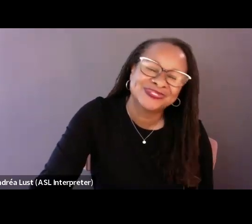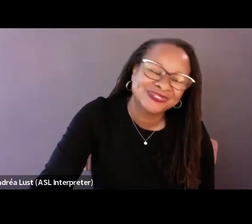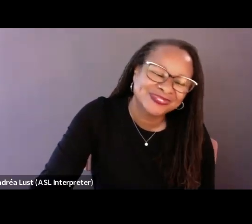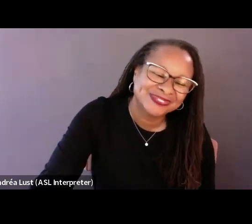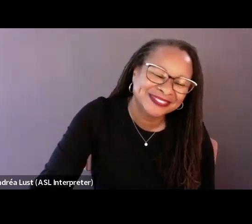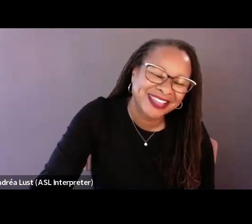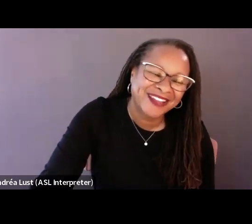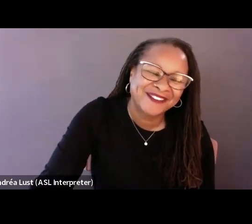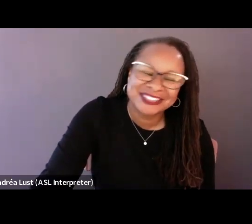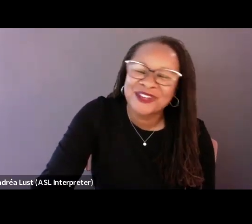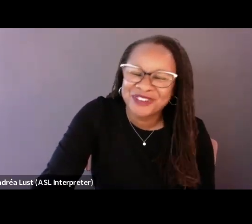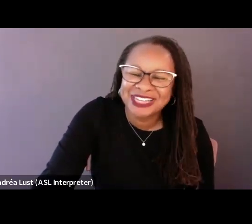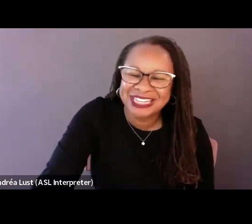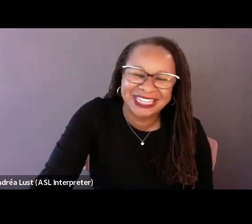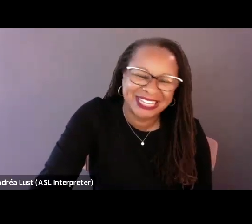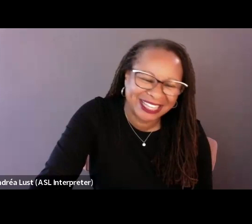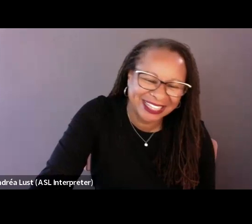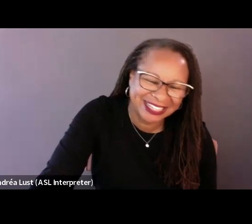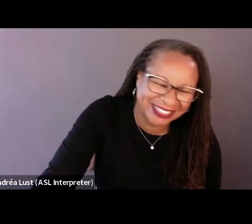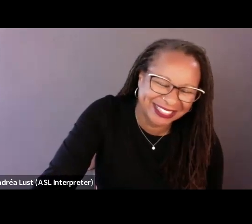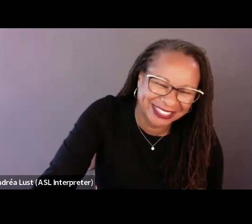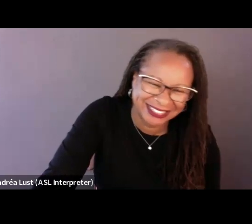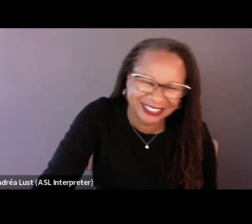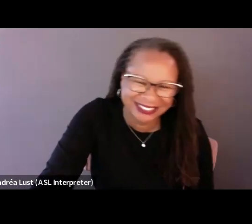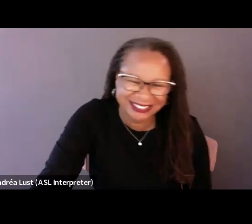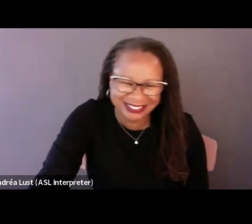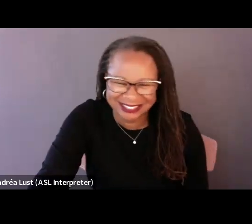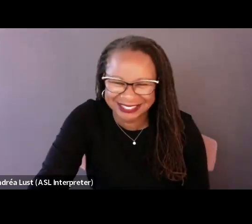Sorry, I couldn't hold it in. I